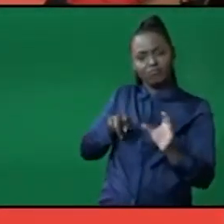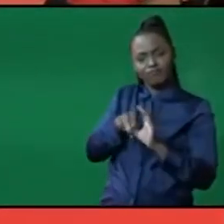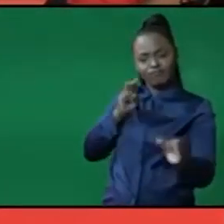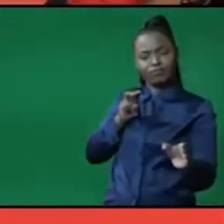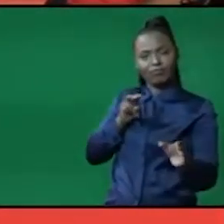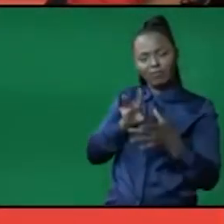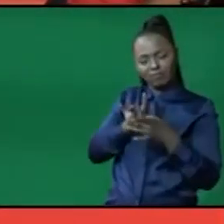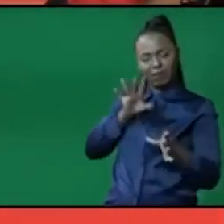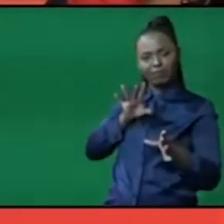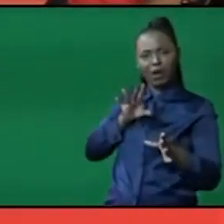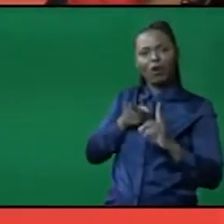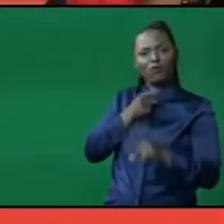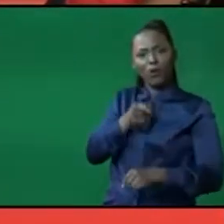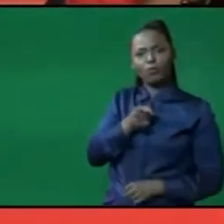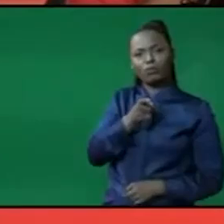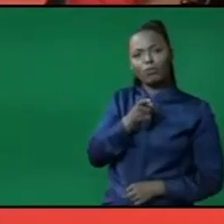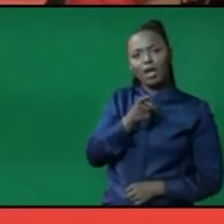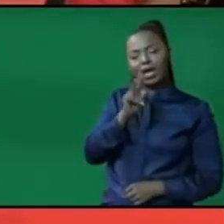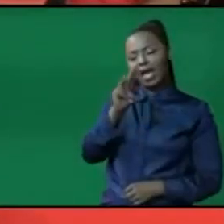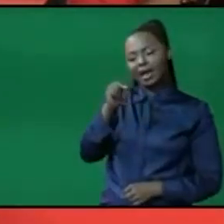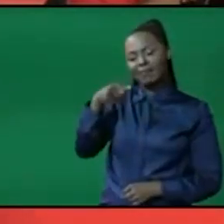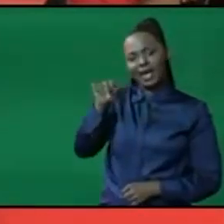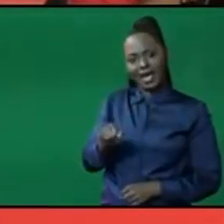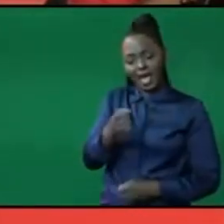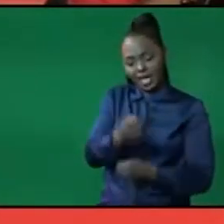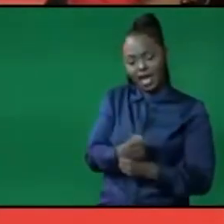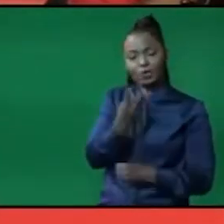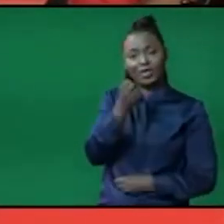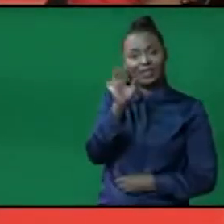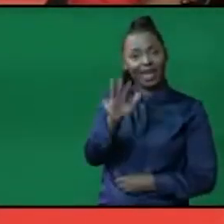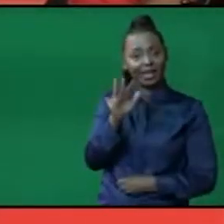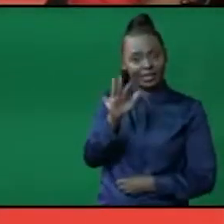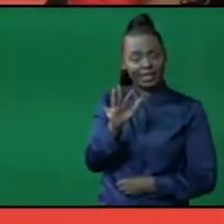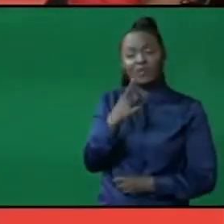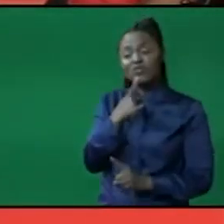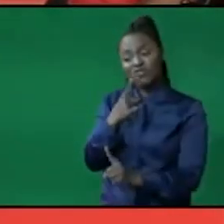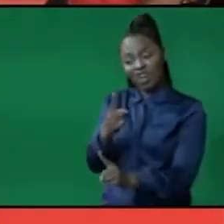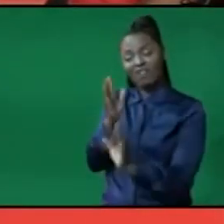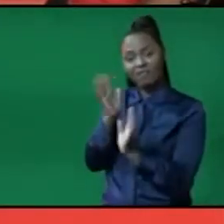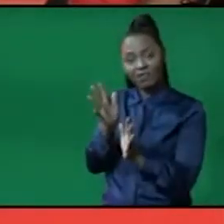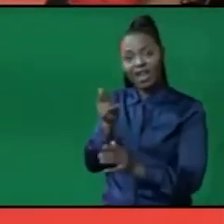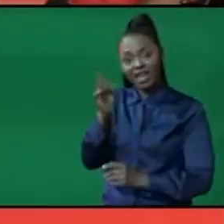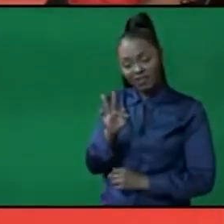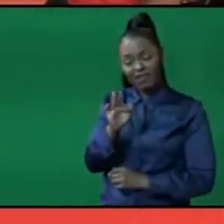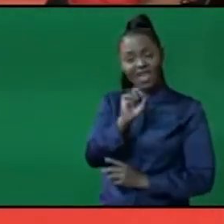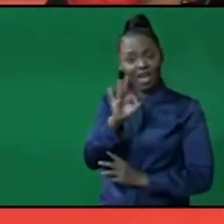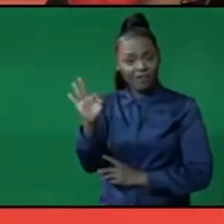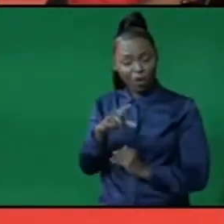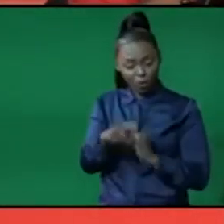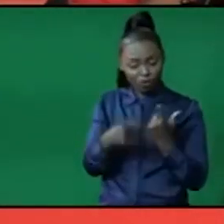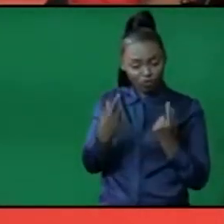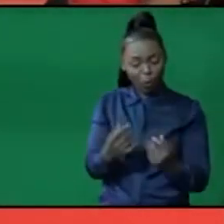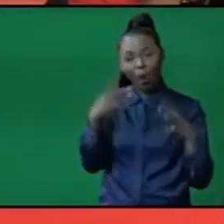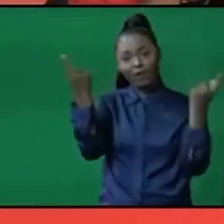in 2019. And we said to them, you will never cover the EFF events until